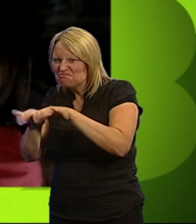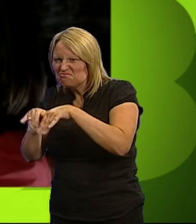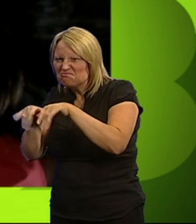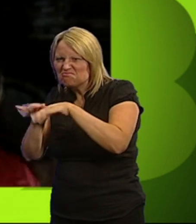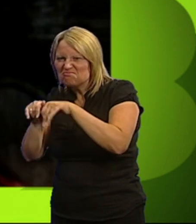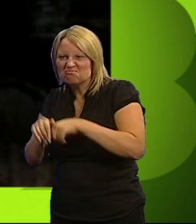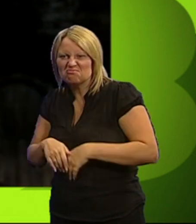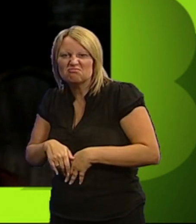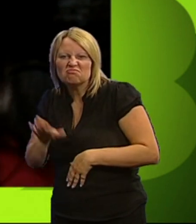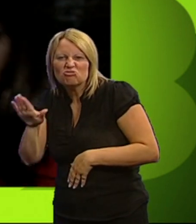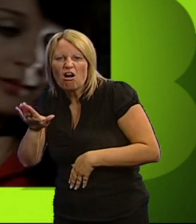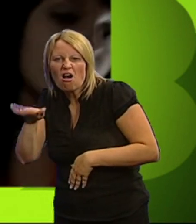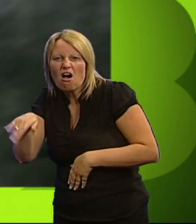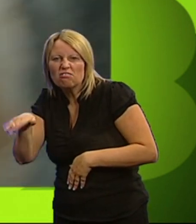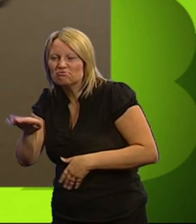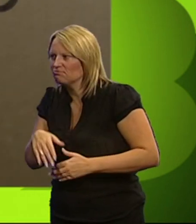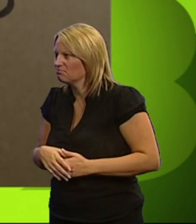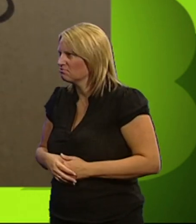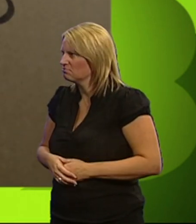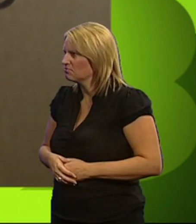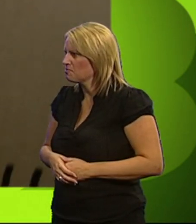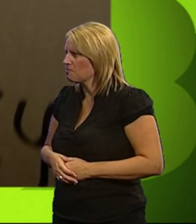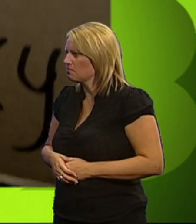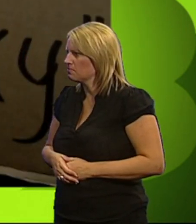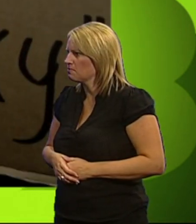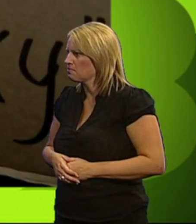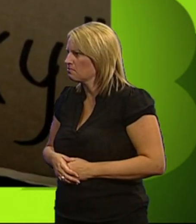now. Sucker.